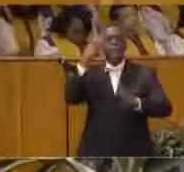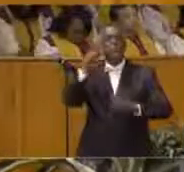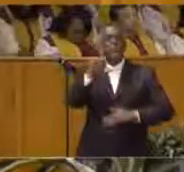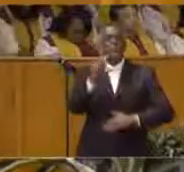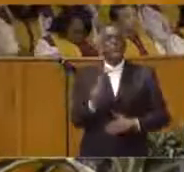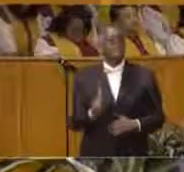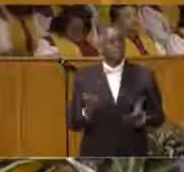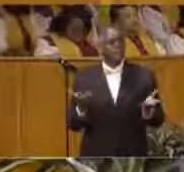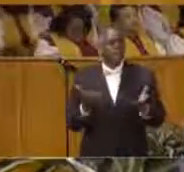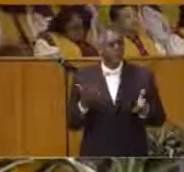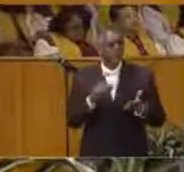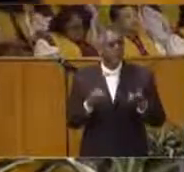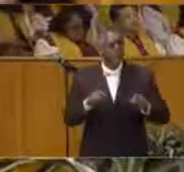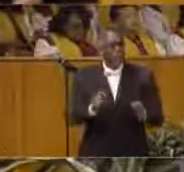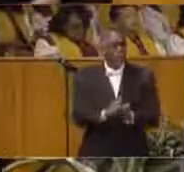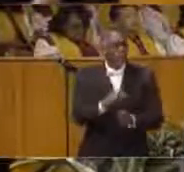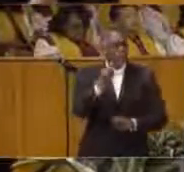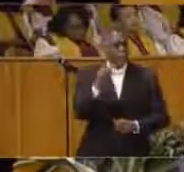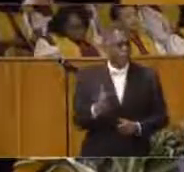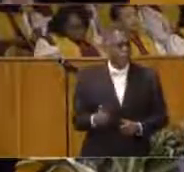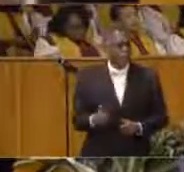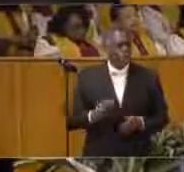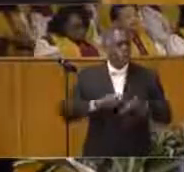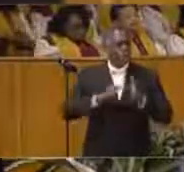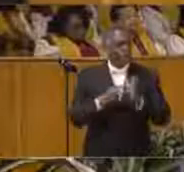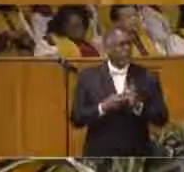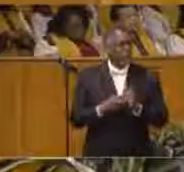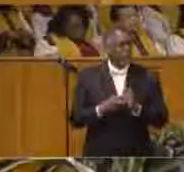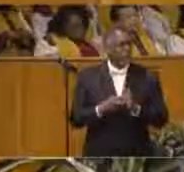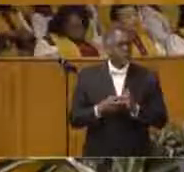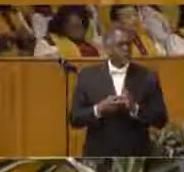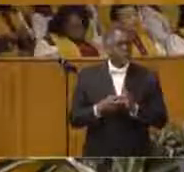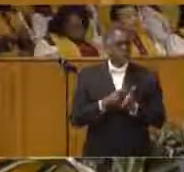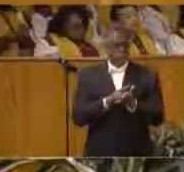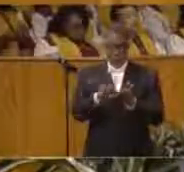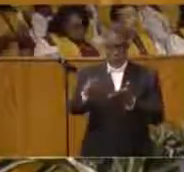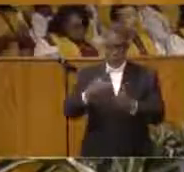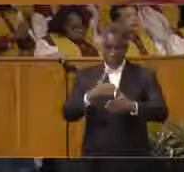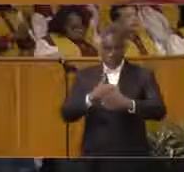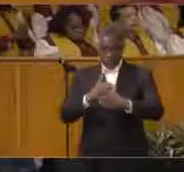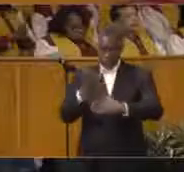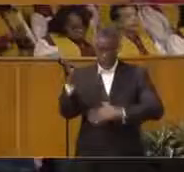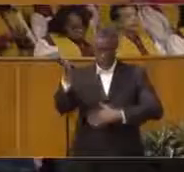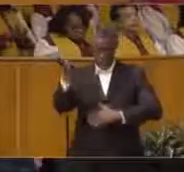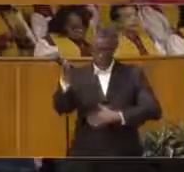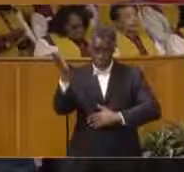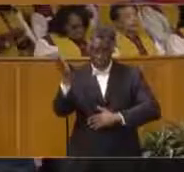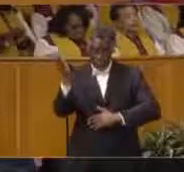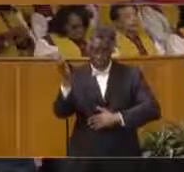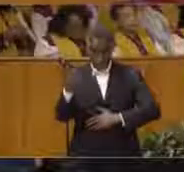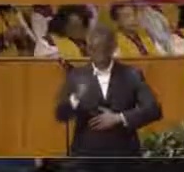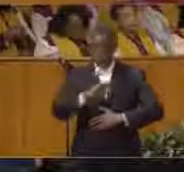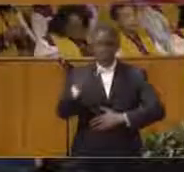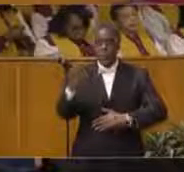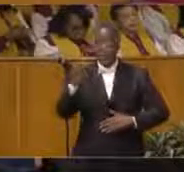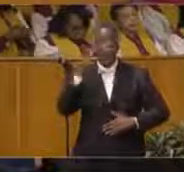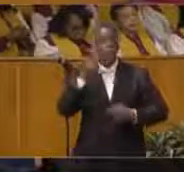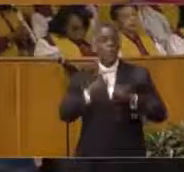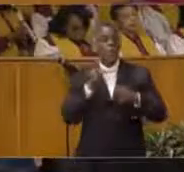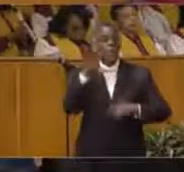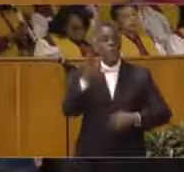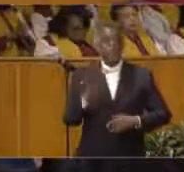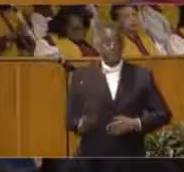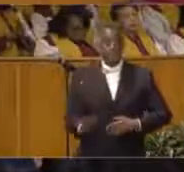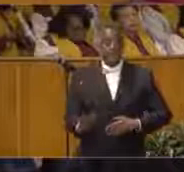tithe. What happens with it? In 2 weeks, I'm going to share a sermon that you probably never heard from